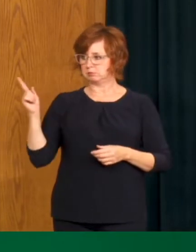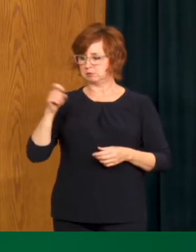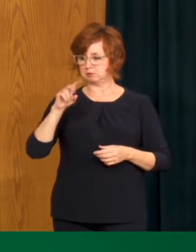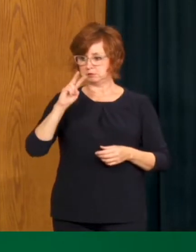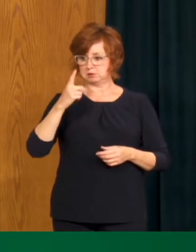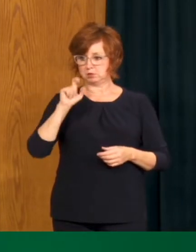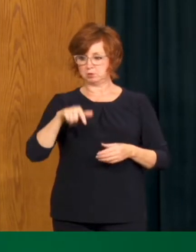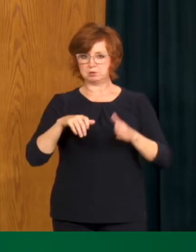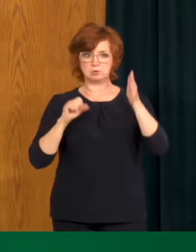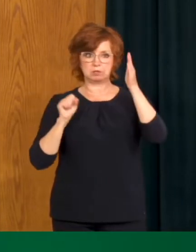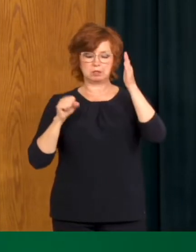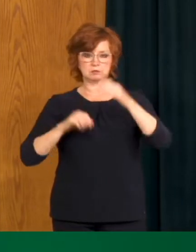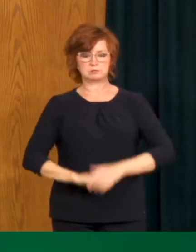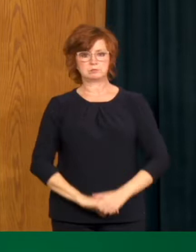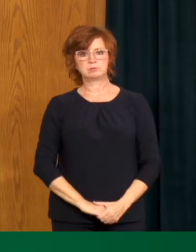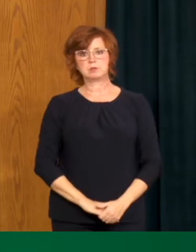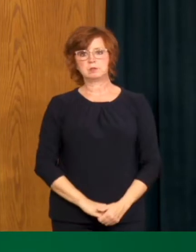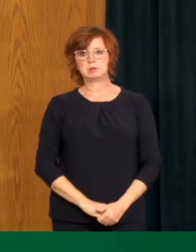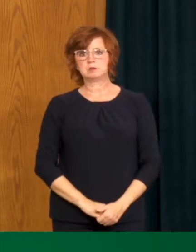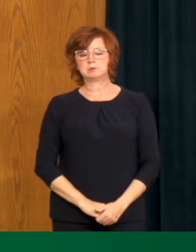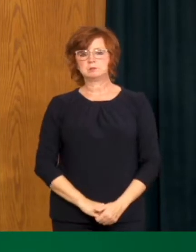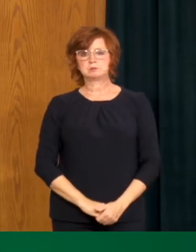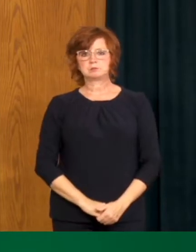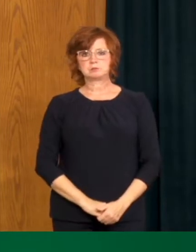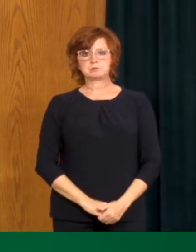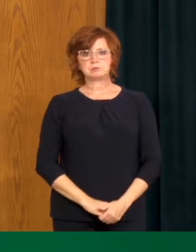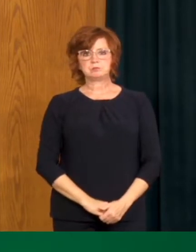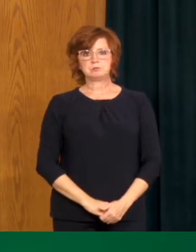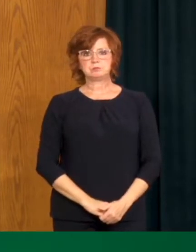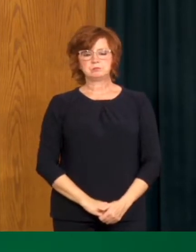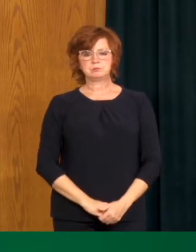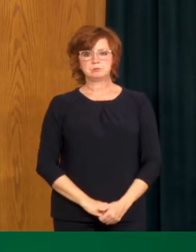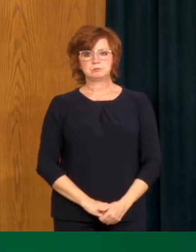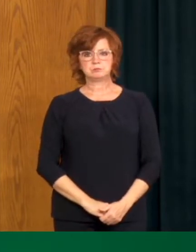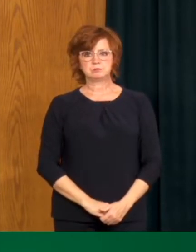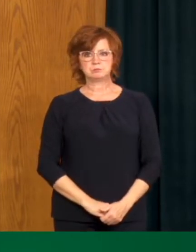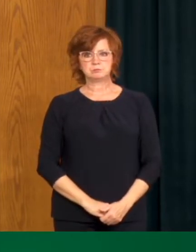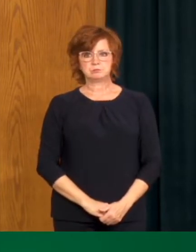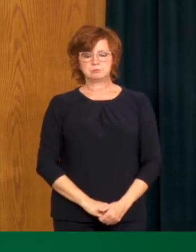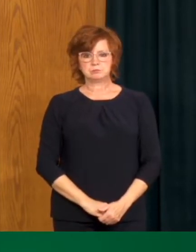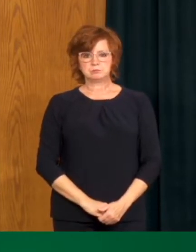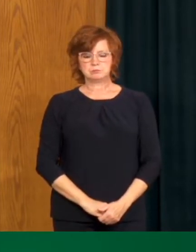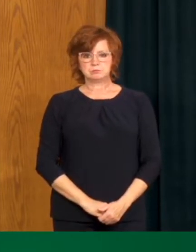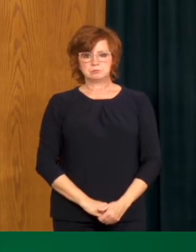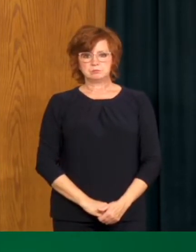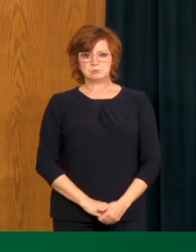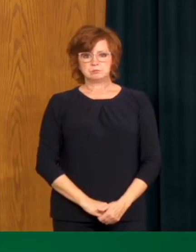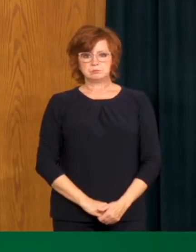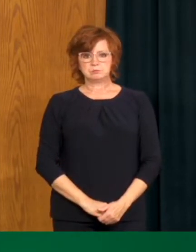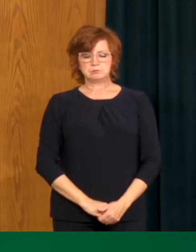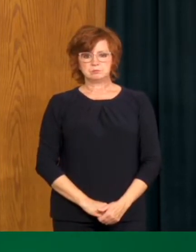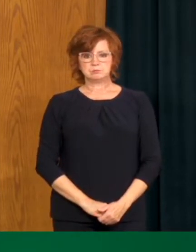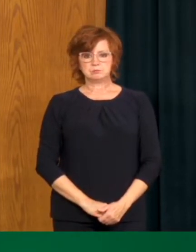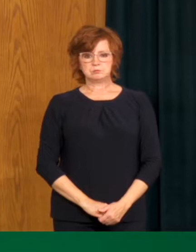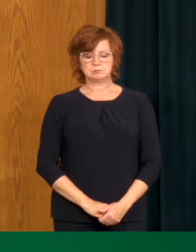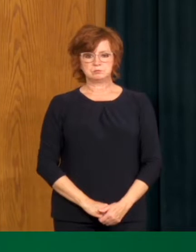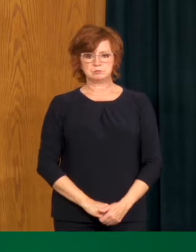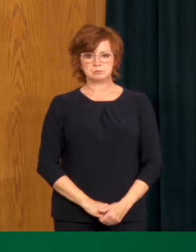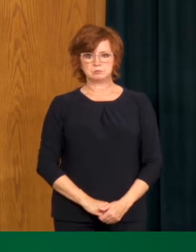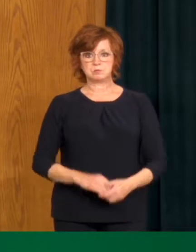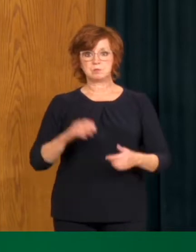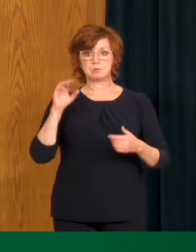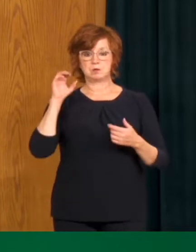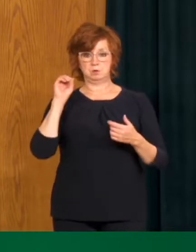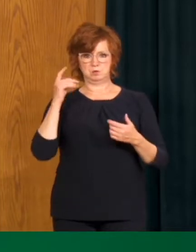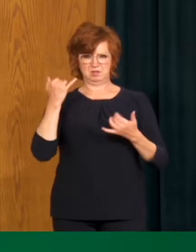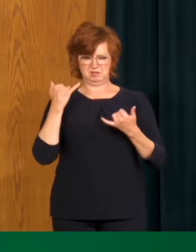to the way the numbers are reported in terms of these large regions, like we're seeing